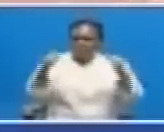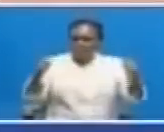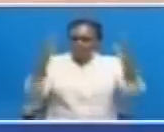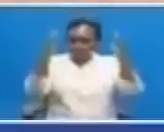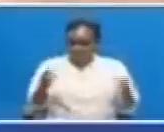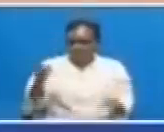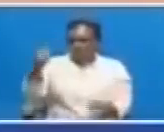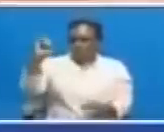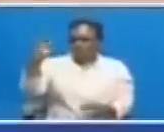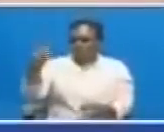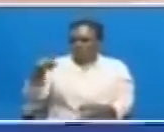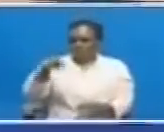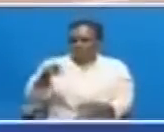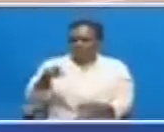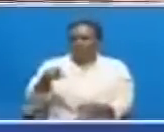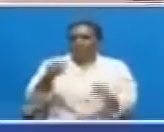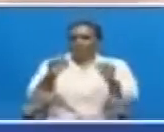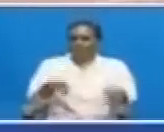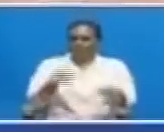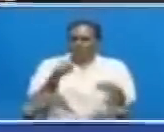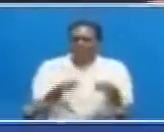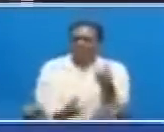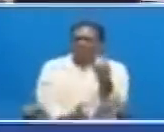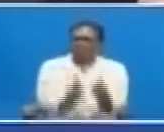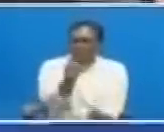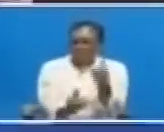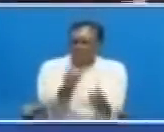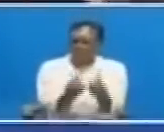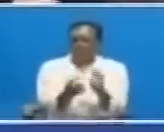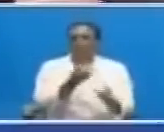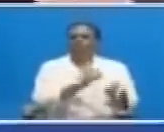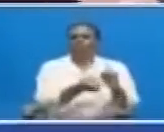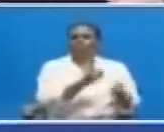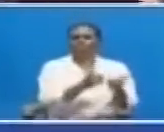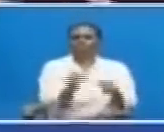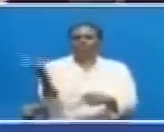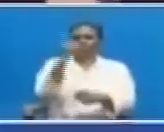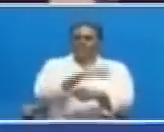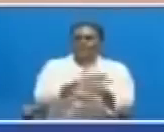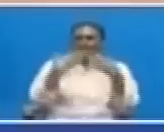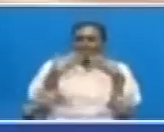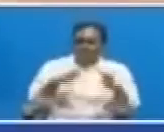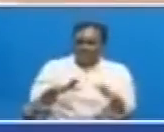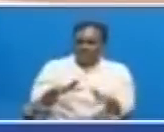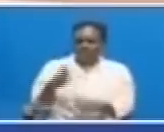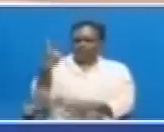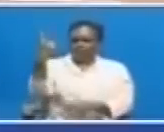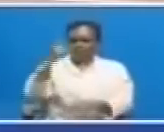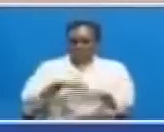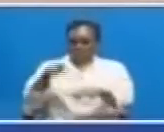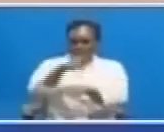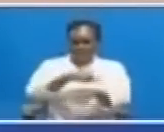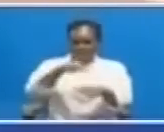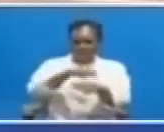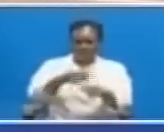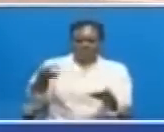Tieno. The race turned out to be what could be termed as the most sensational race of the day, with Mukamba completing a double in a new national record